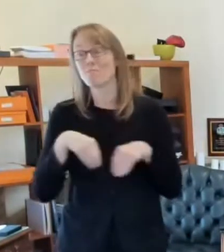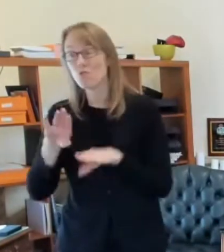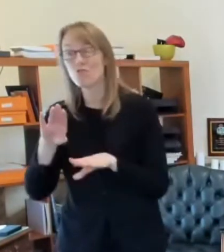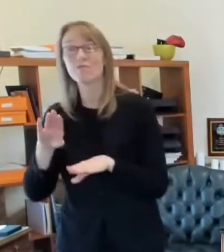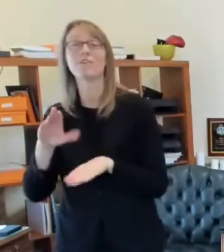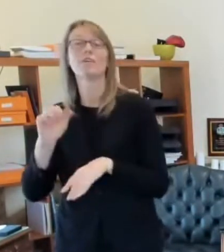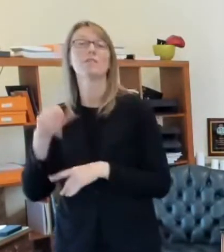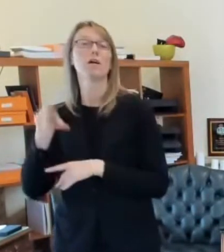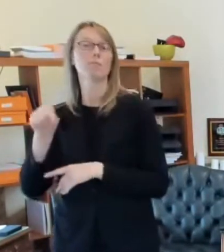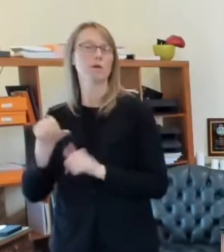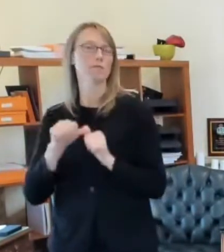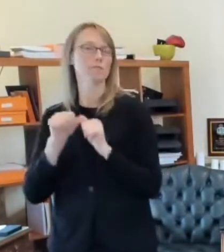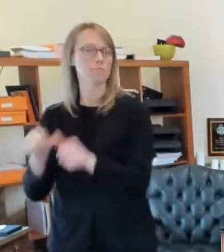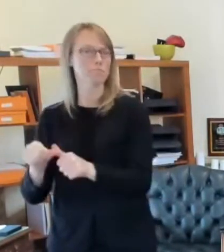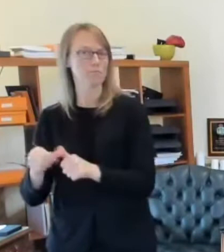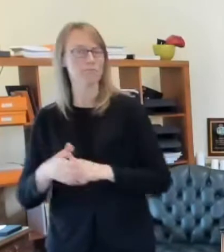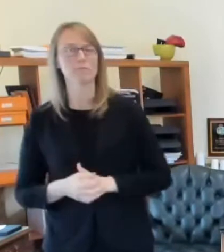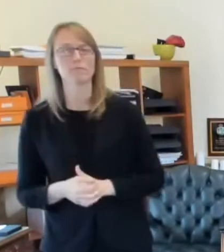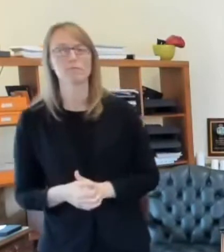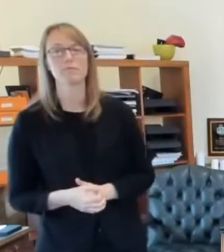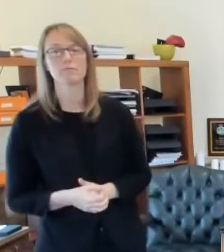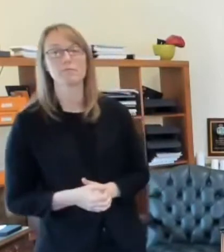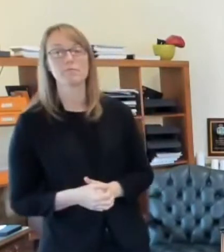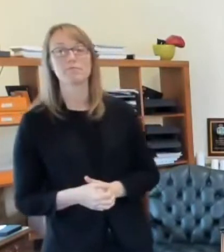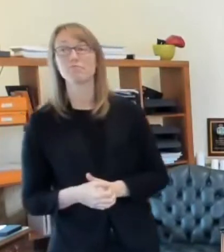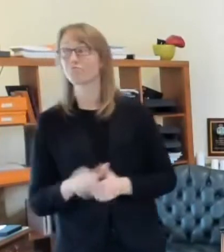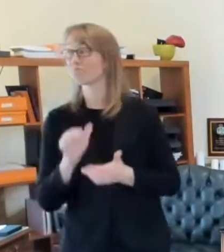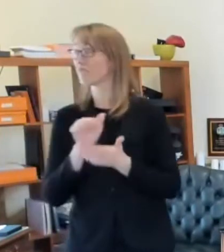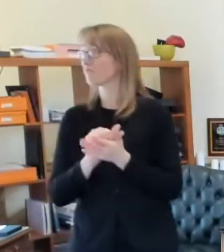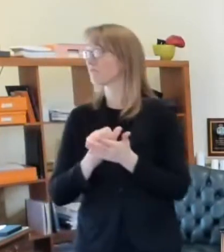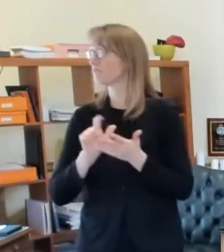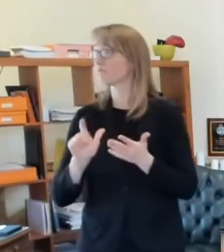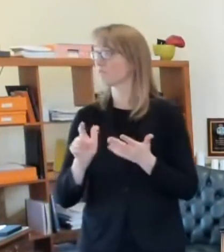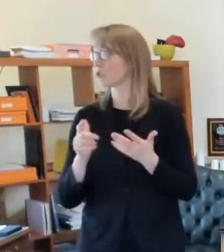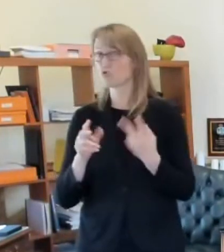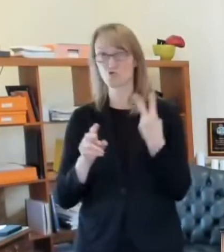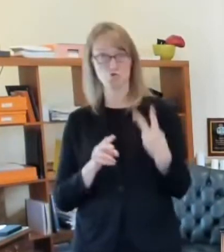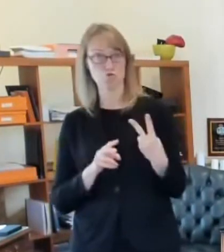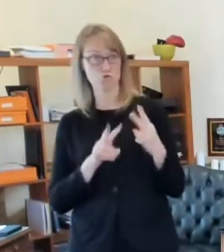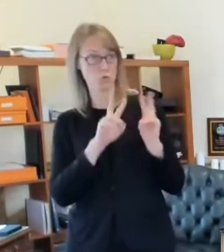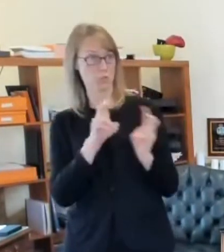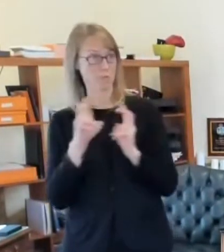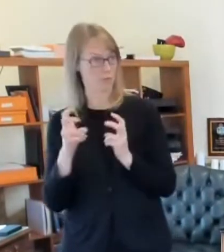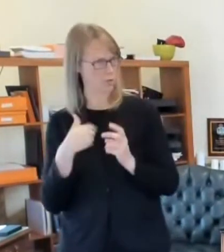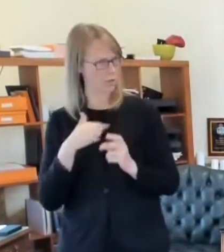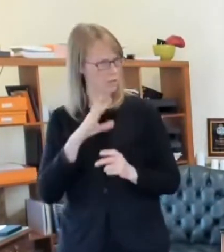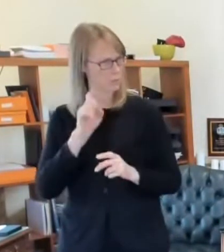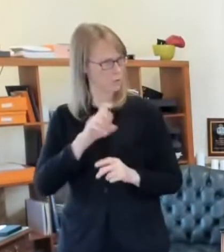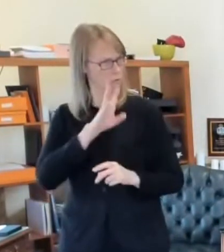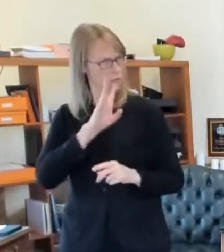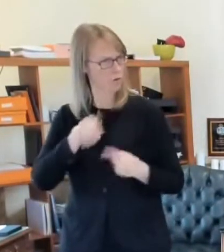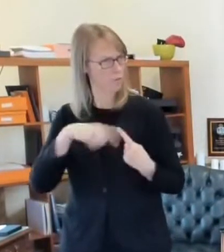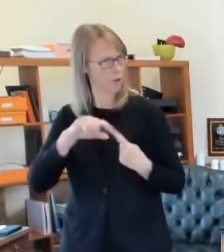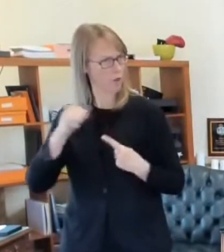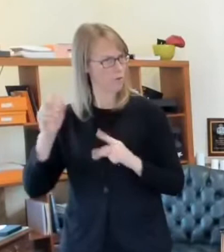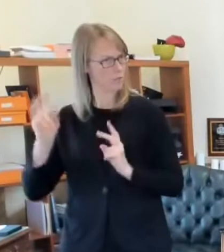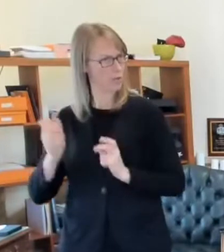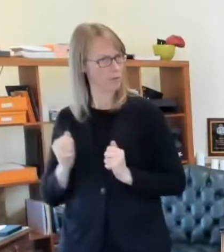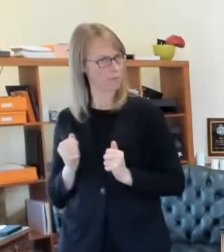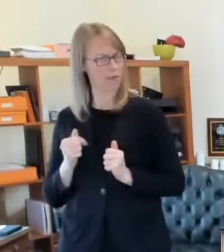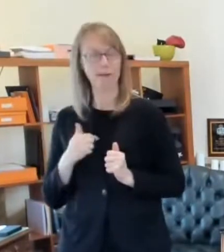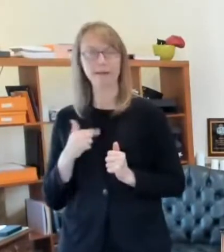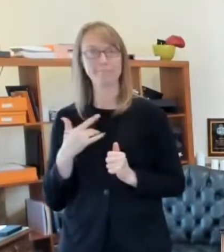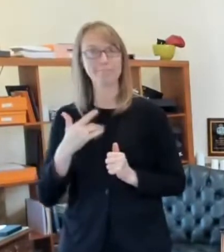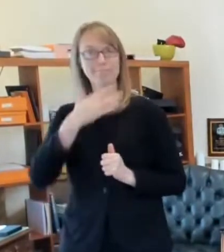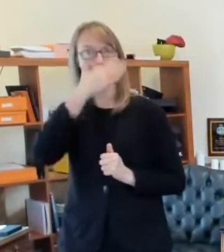tiny houses. And I think that's the only two subjects I have today. Was I supposed to talk about something else? No, I was trying to forget.